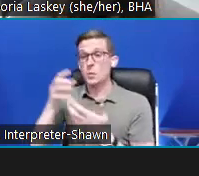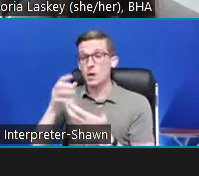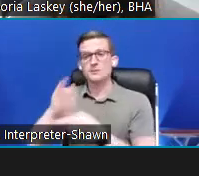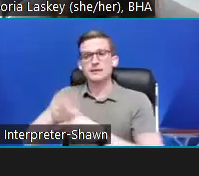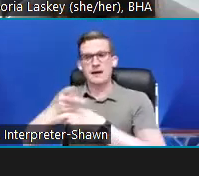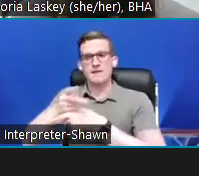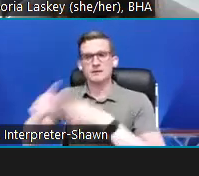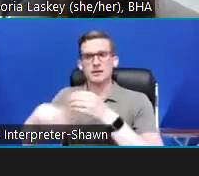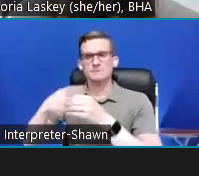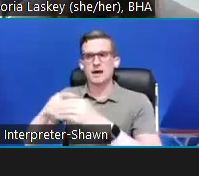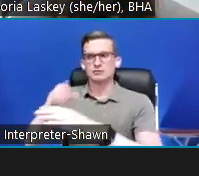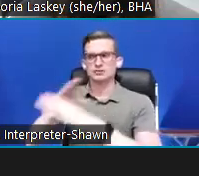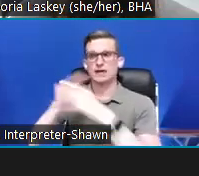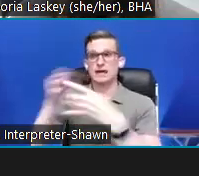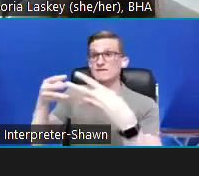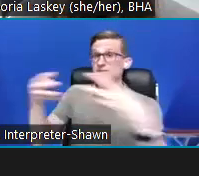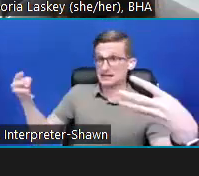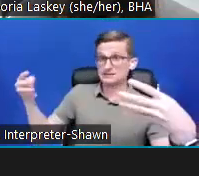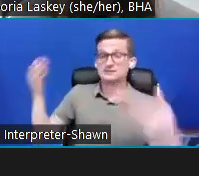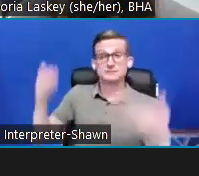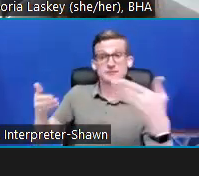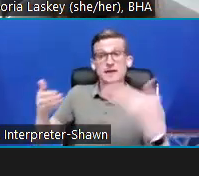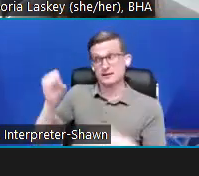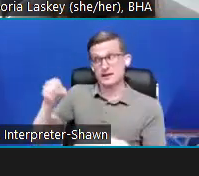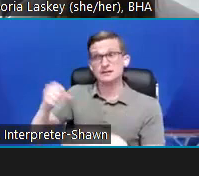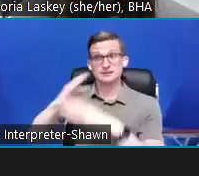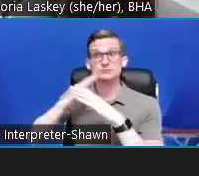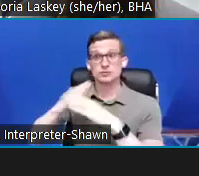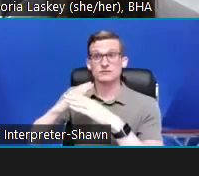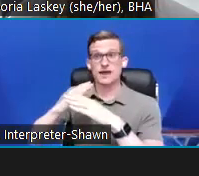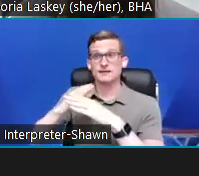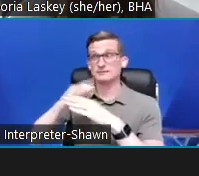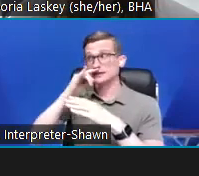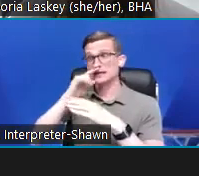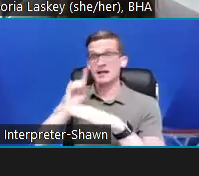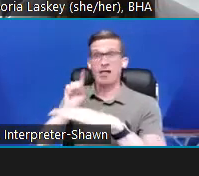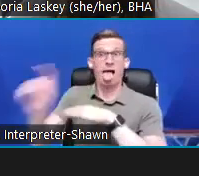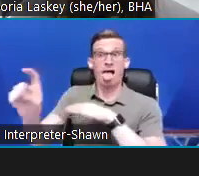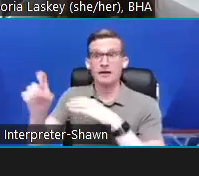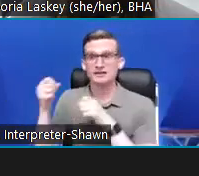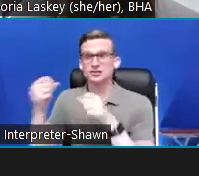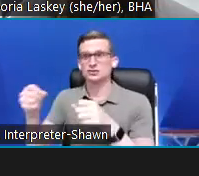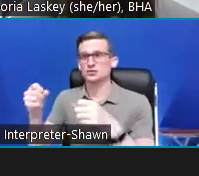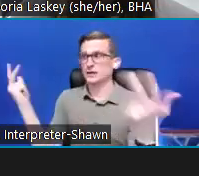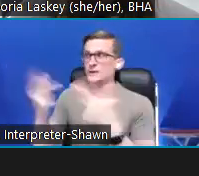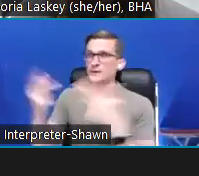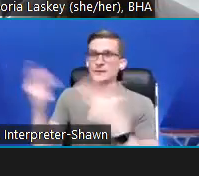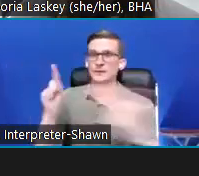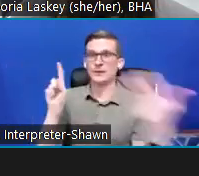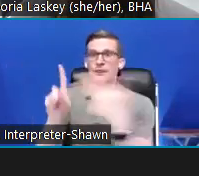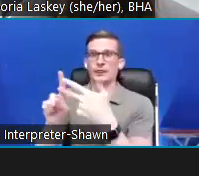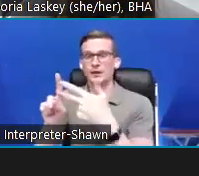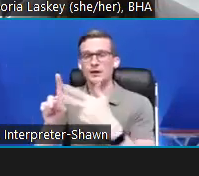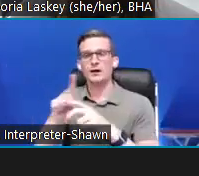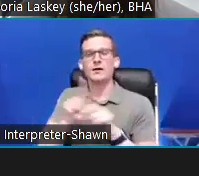may stop a child from running into the street. It also presents a particular feel to a facility